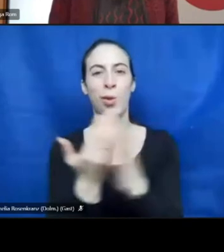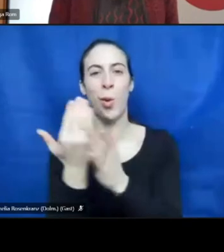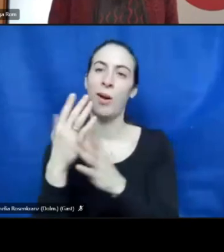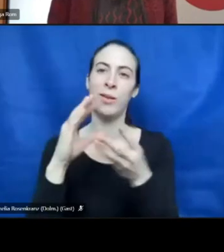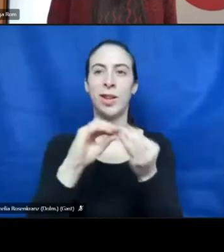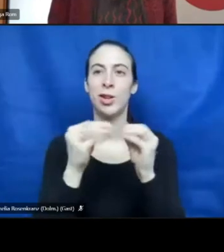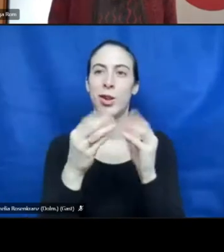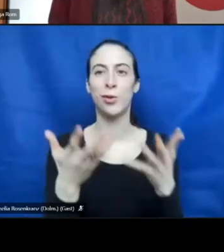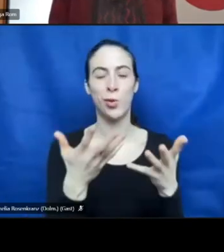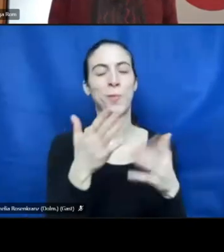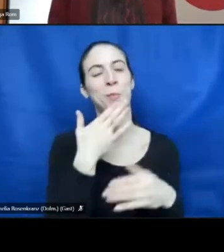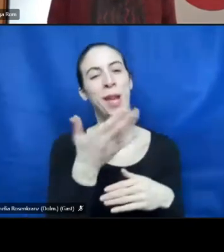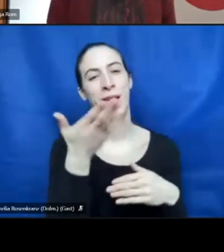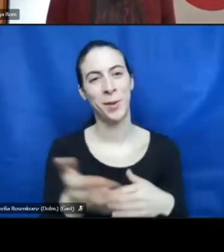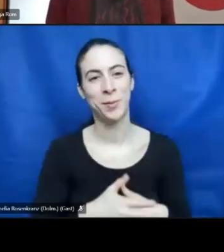Thank you.